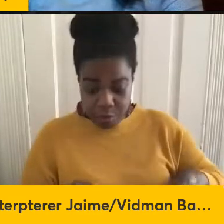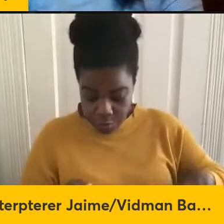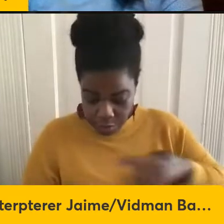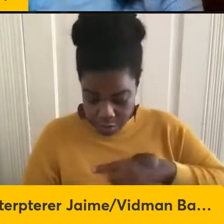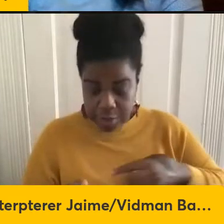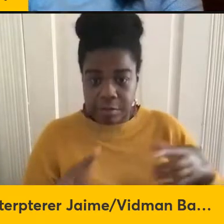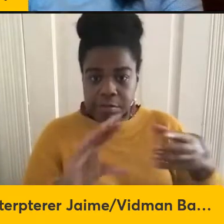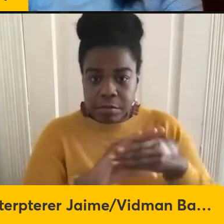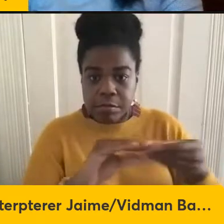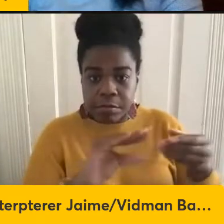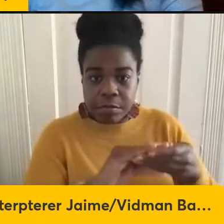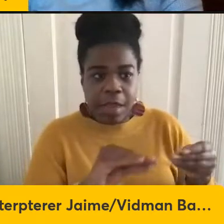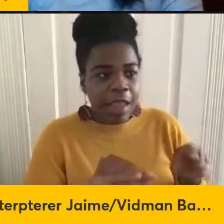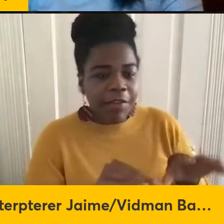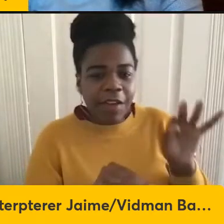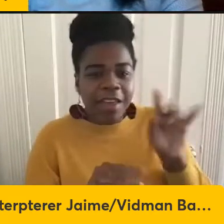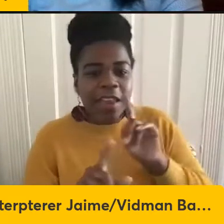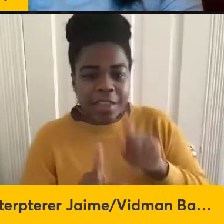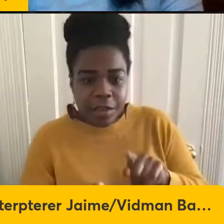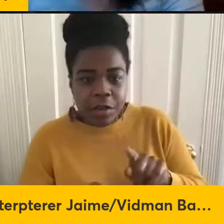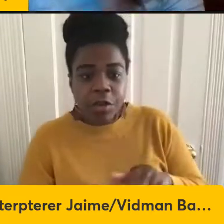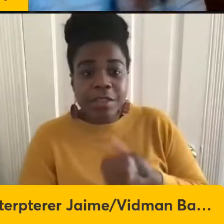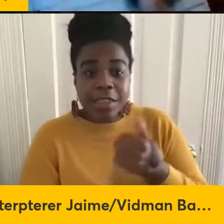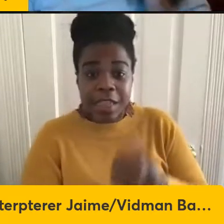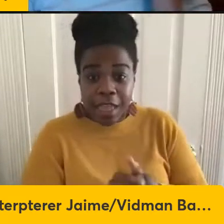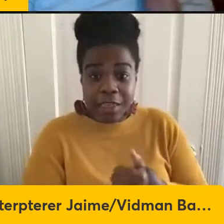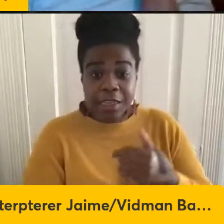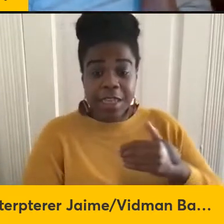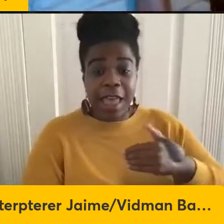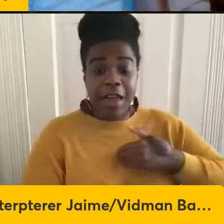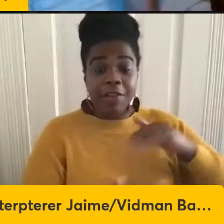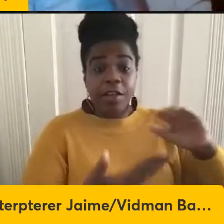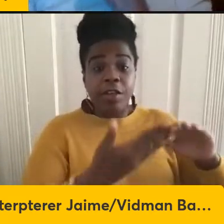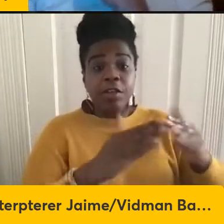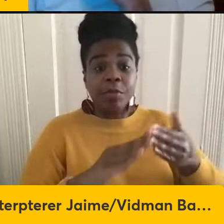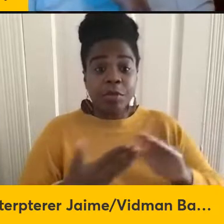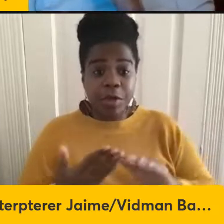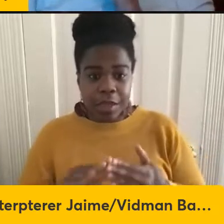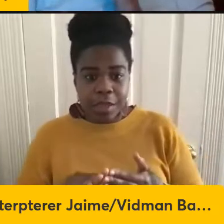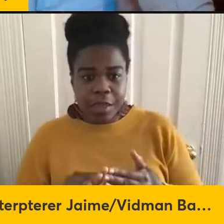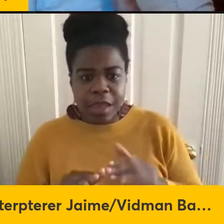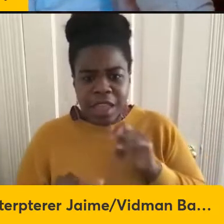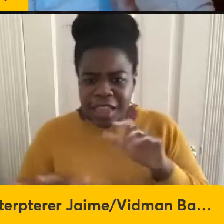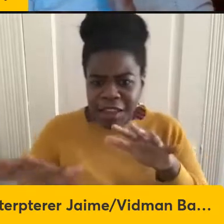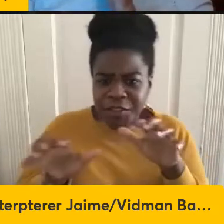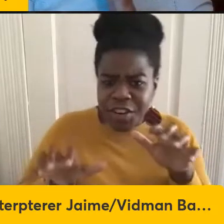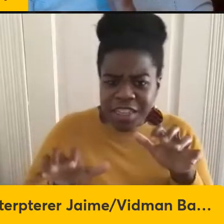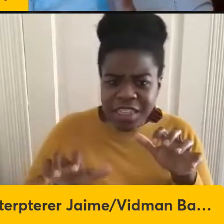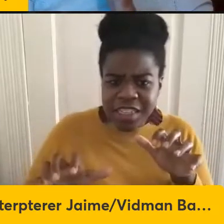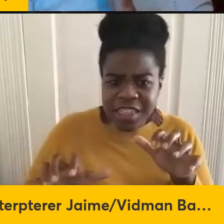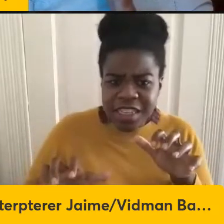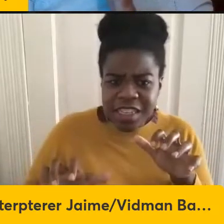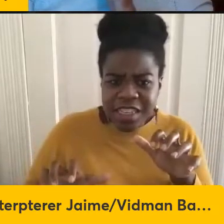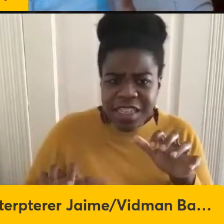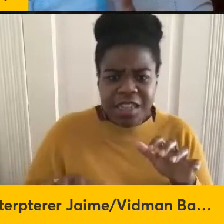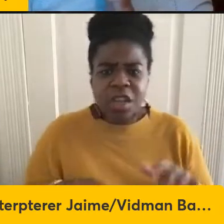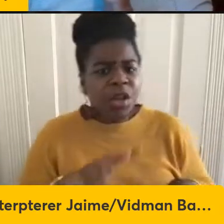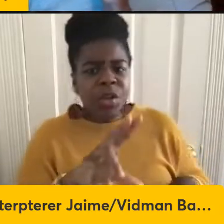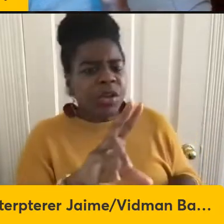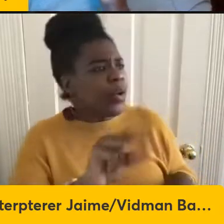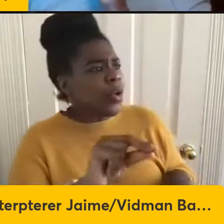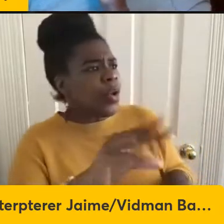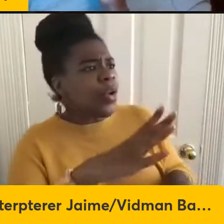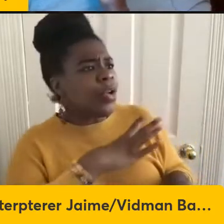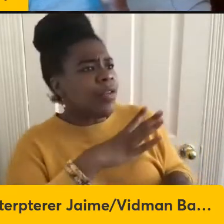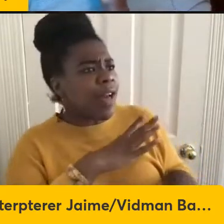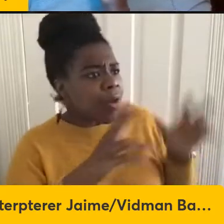And then once I established that there was a community. Well, I hope I haven't frozen, because everybody. No, you're fine. We can